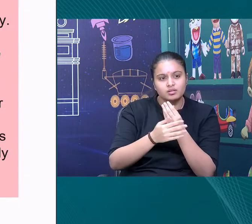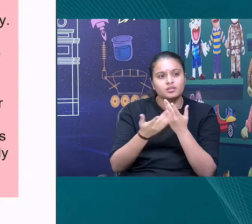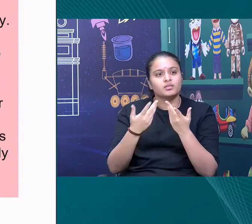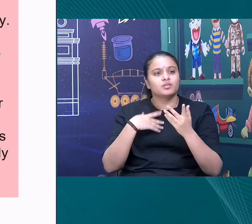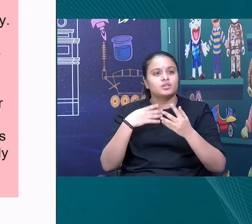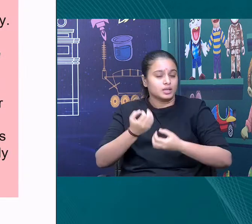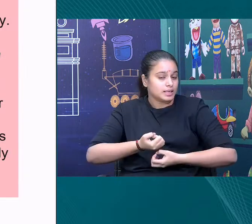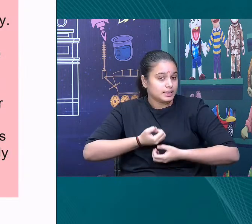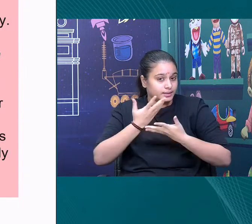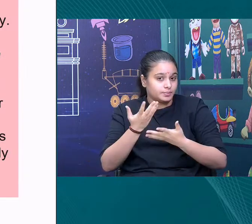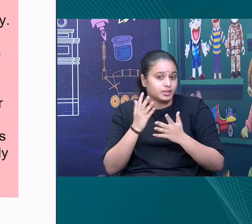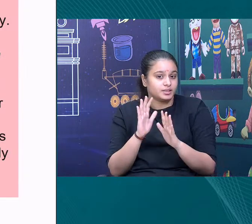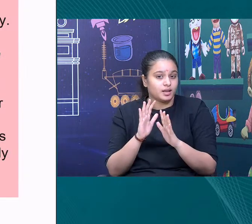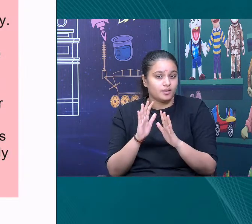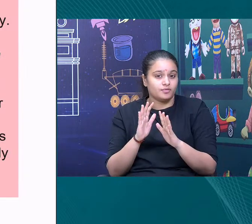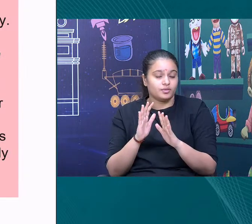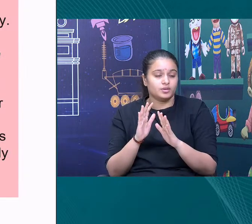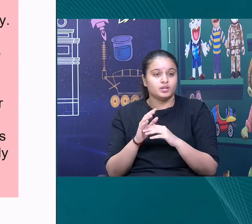he expressed that.